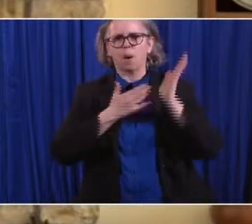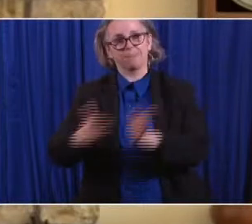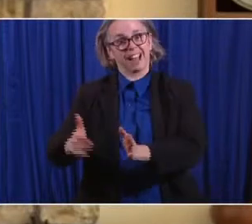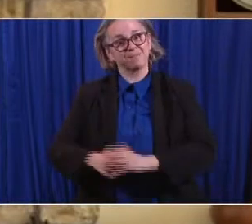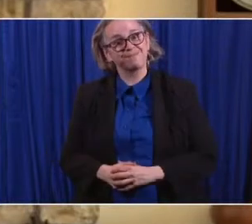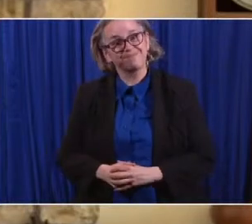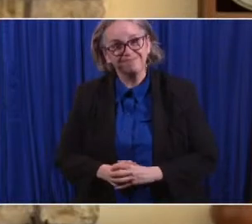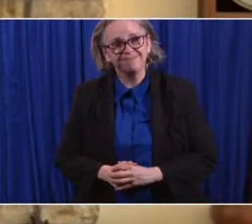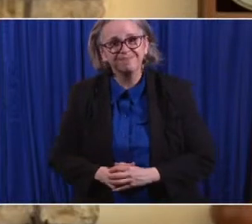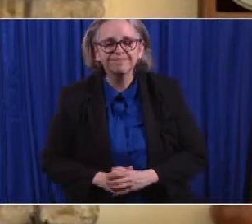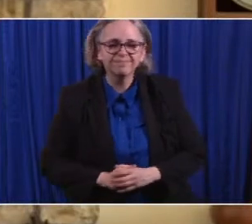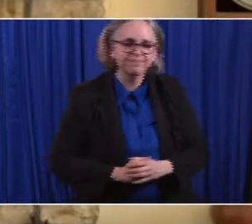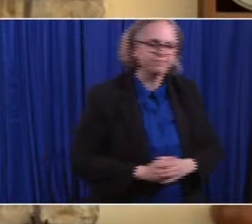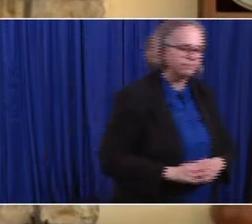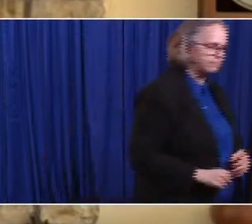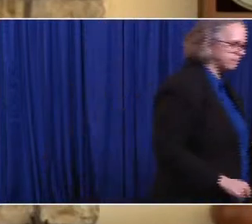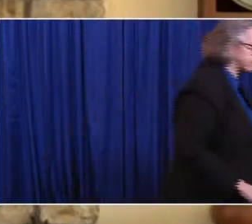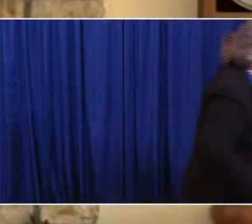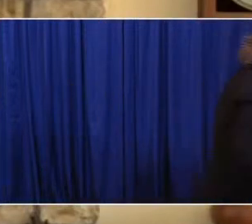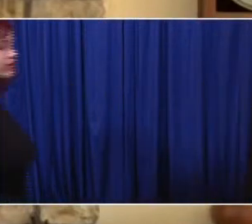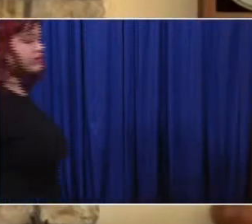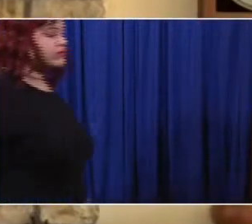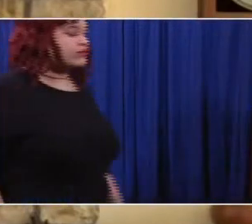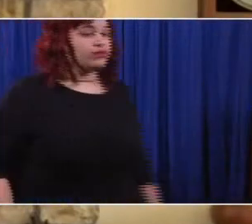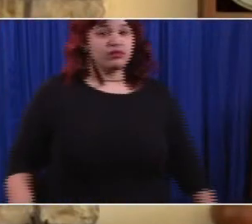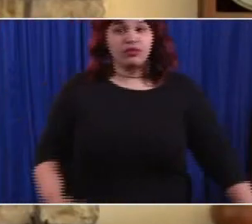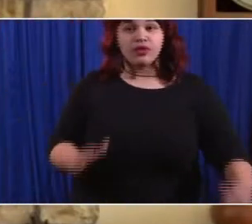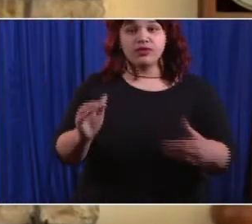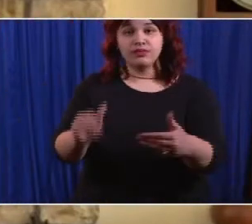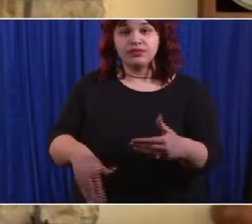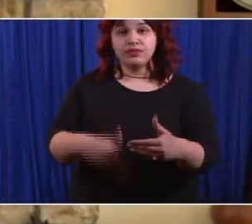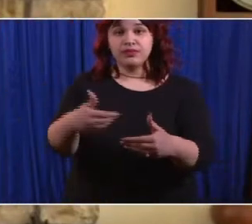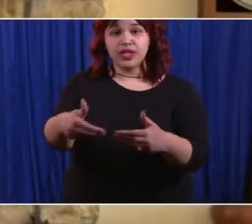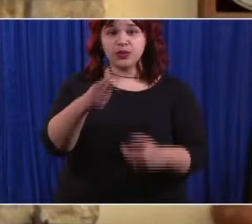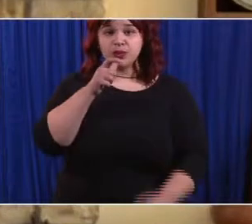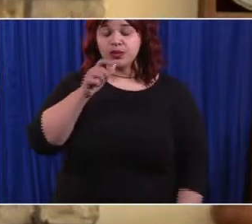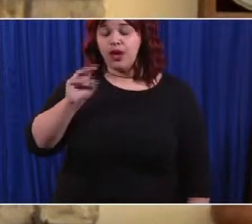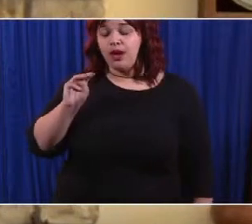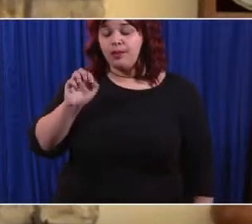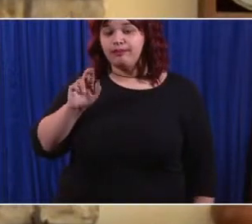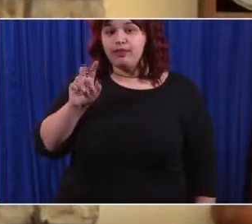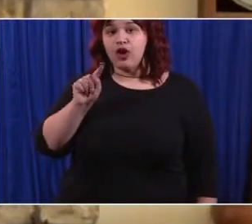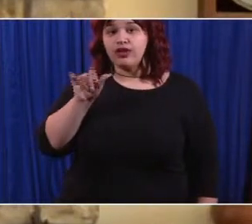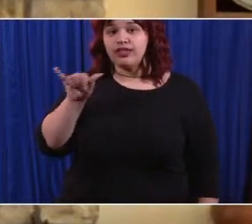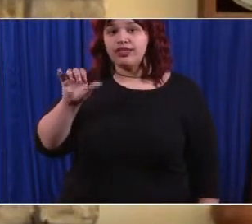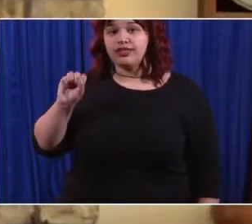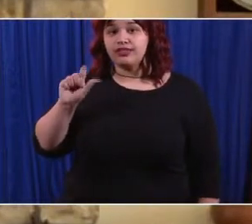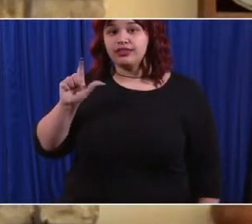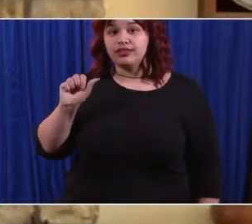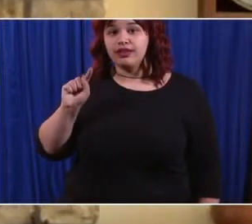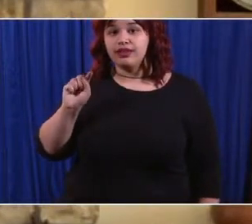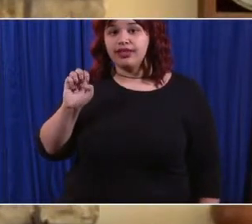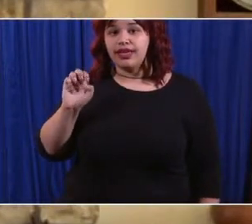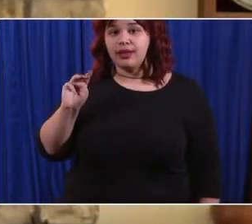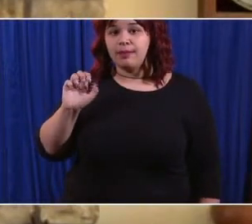Next question is from Marty Schladen at the Ohio Capitol Journal. Hey, Marty. Good afternoon, Governor.